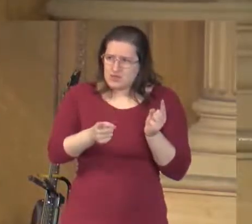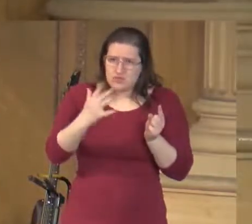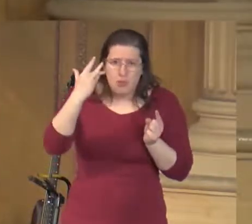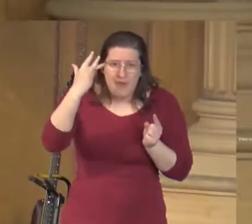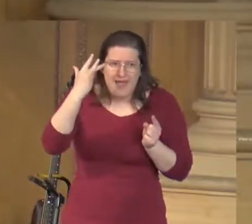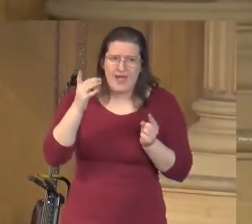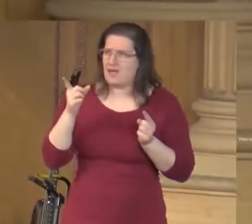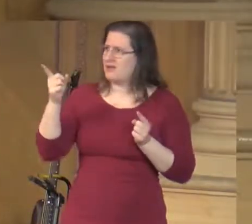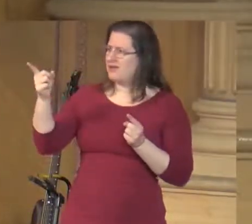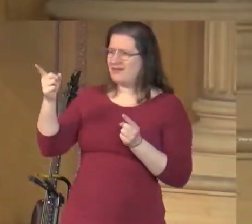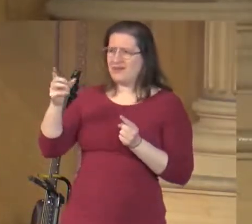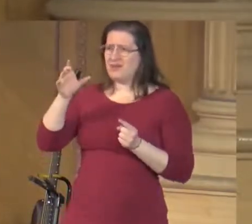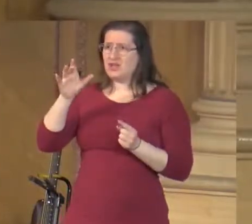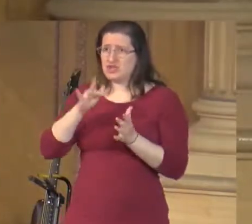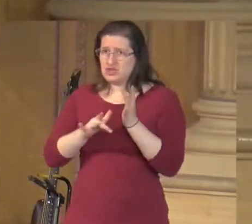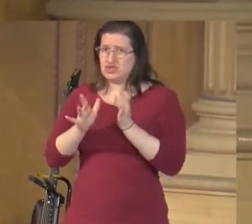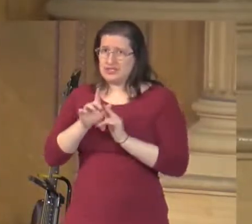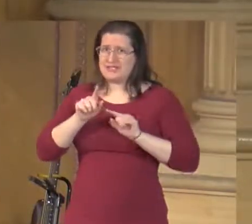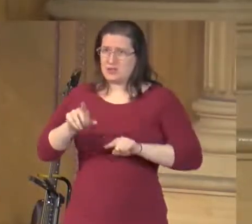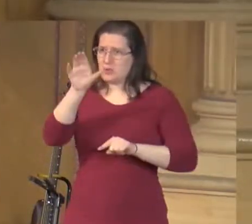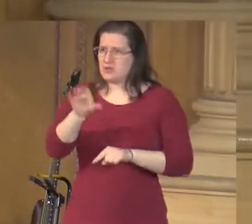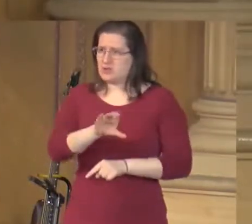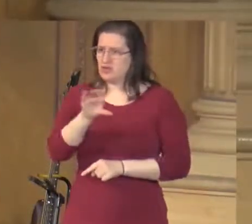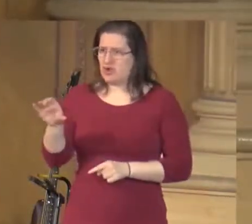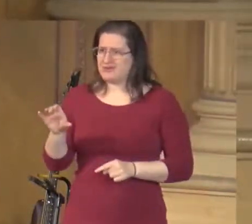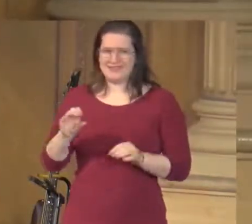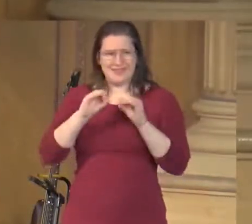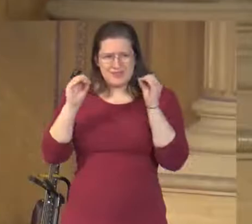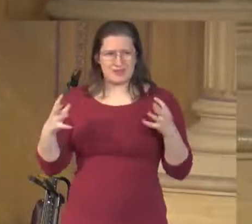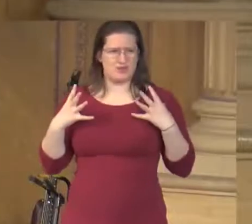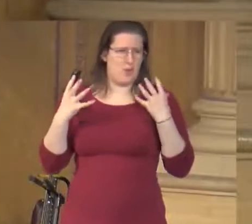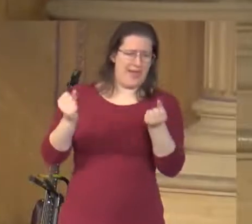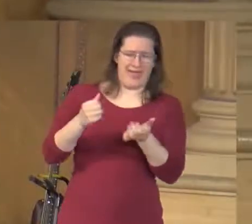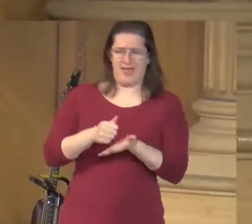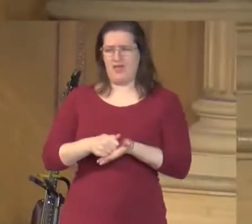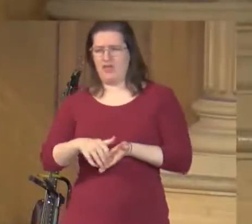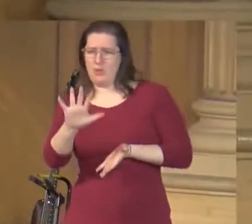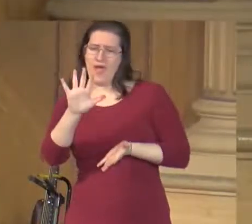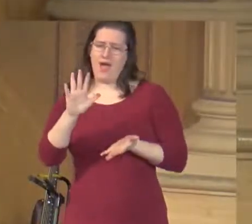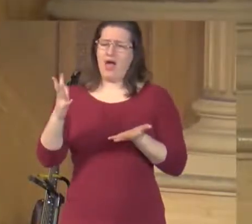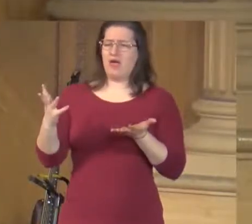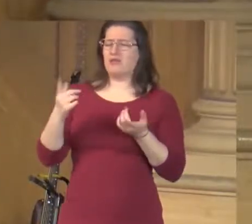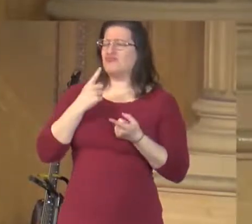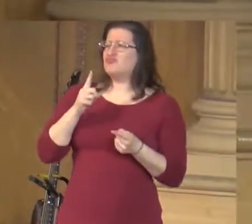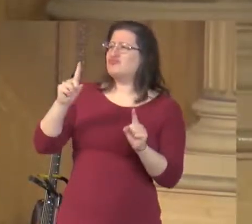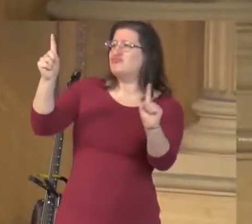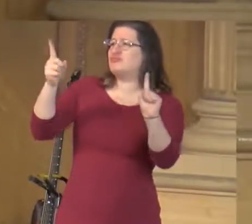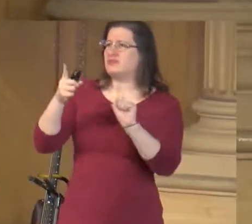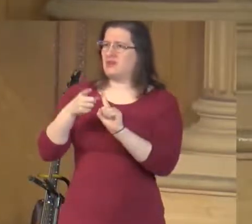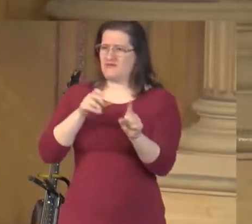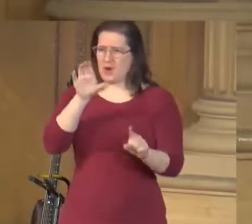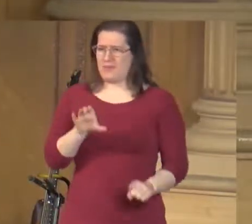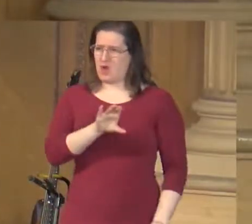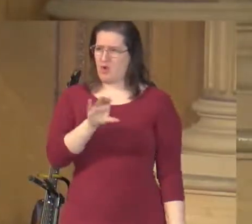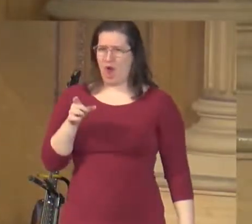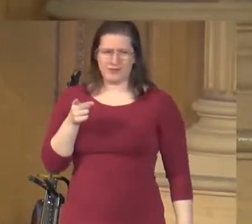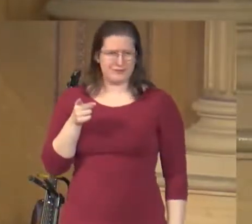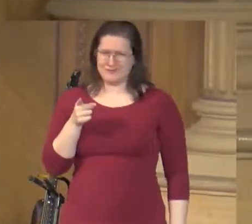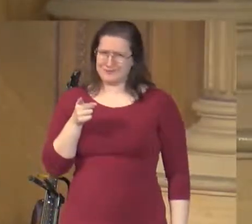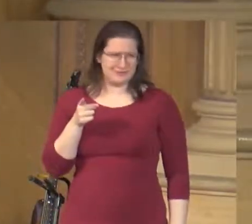prosperous place anyone can go. There's no health there. There's no wealth there. There's no prosperity there. And if we're following him,